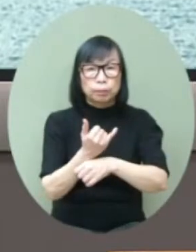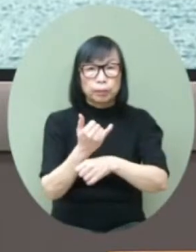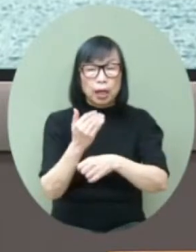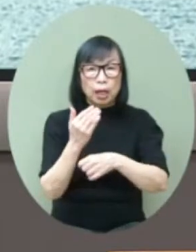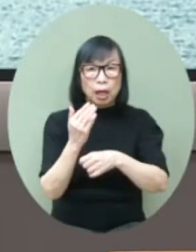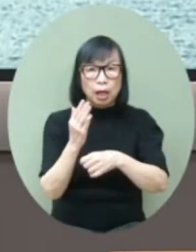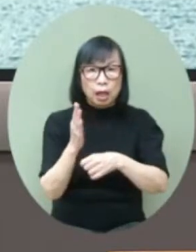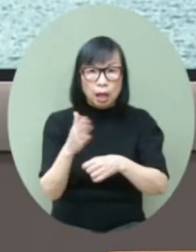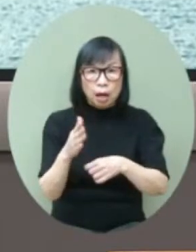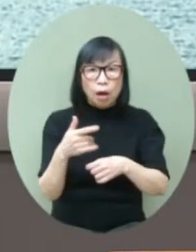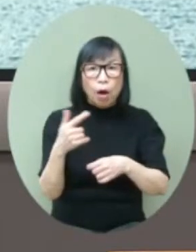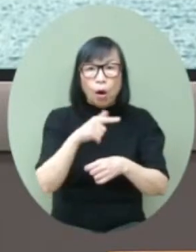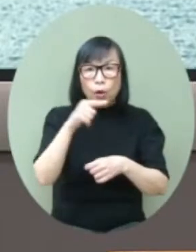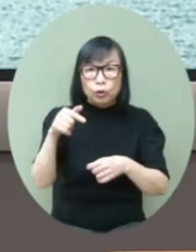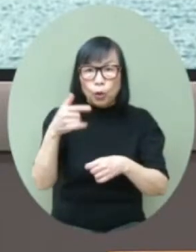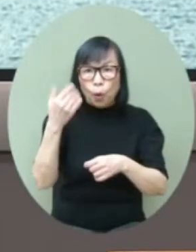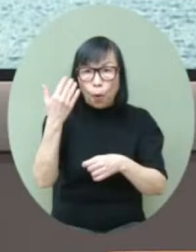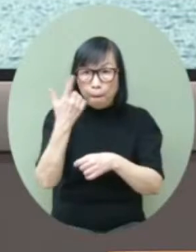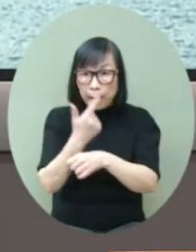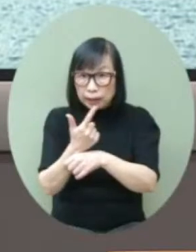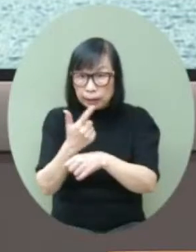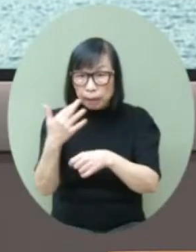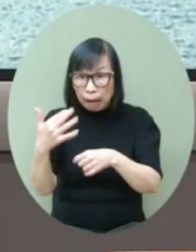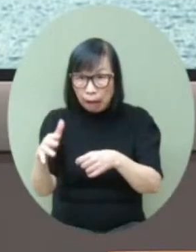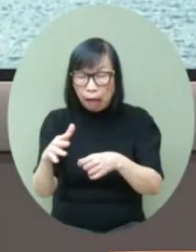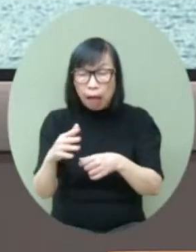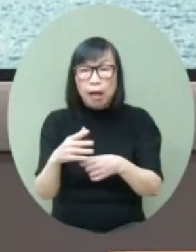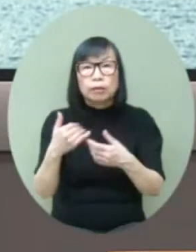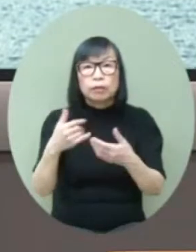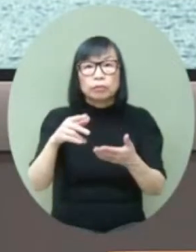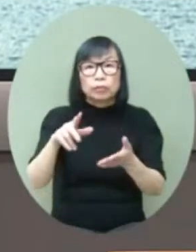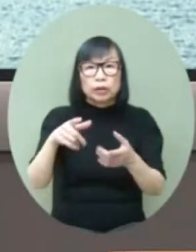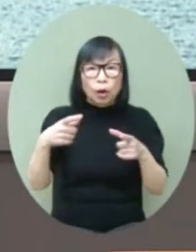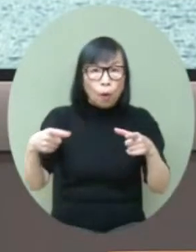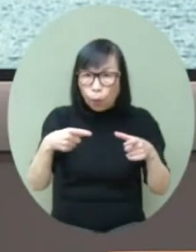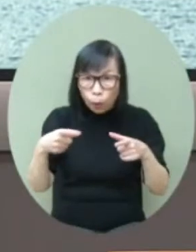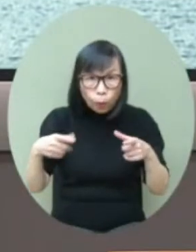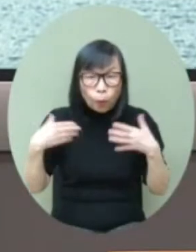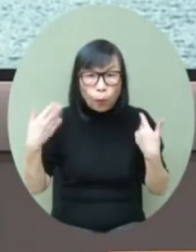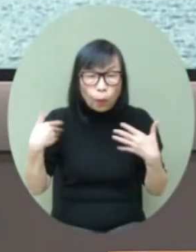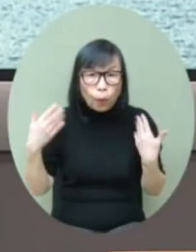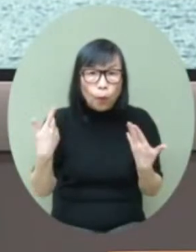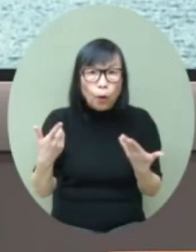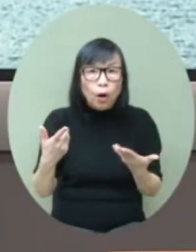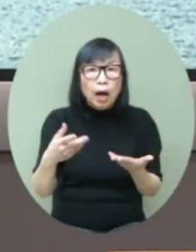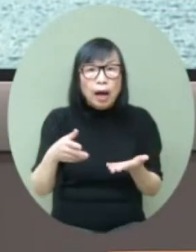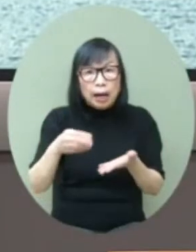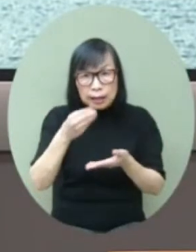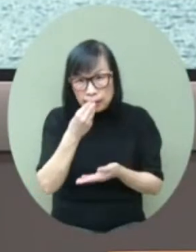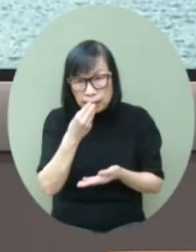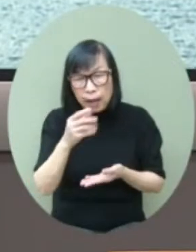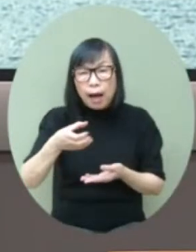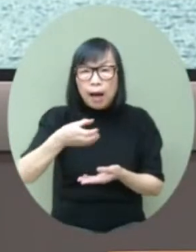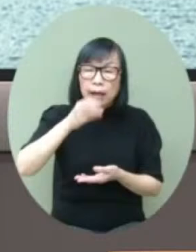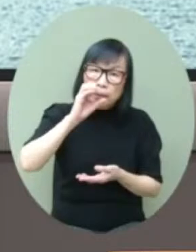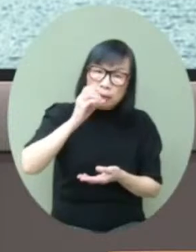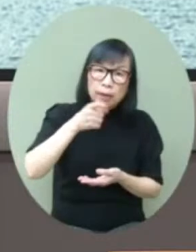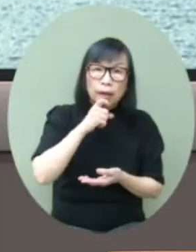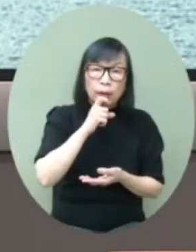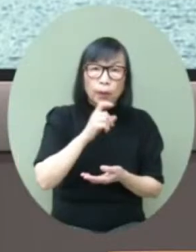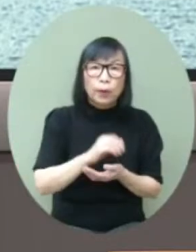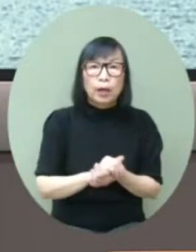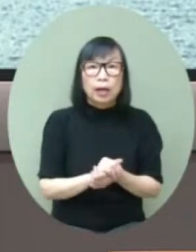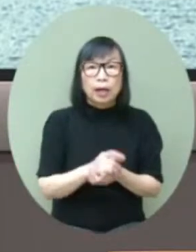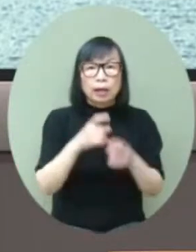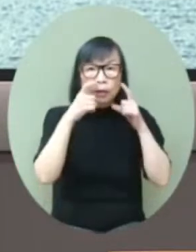about 6-ish to about 8-ish. She attended the party, and she was eating and she